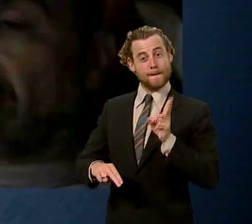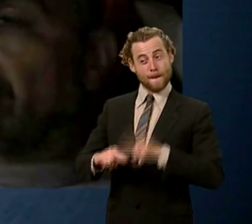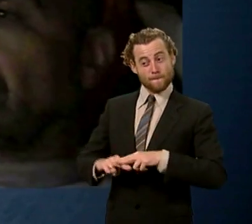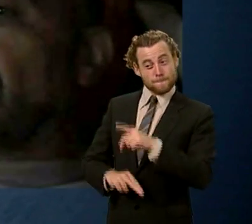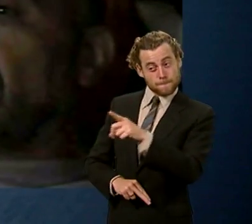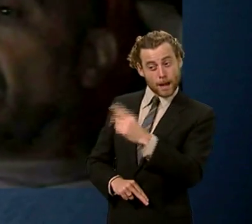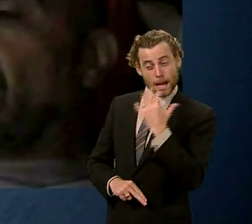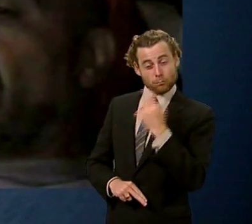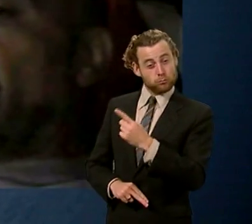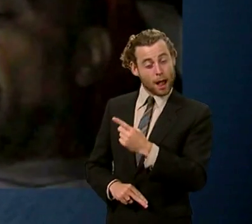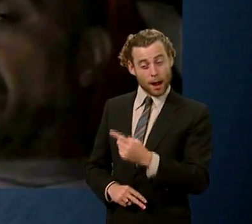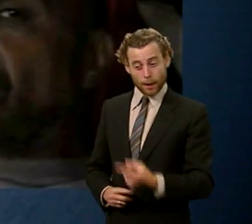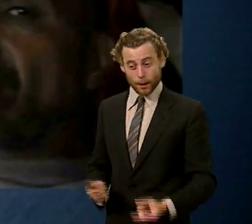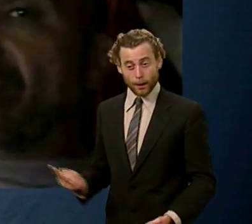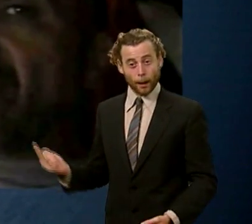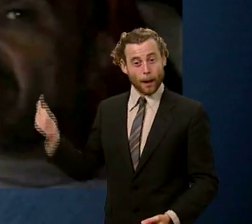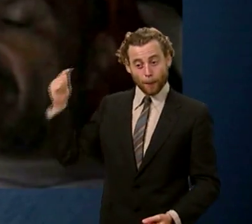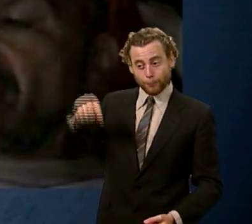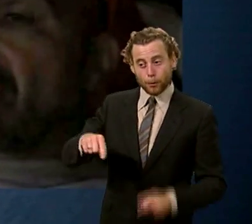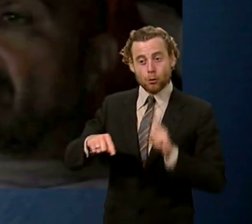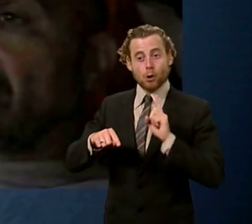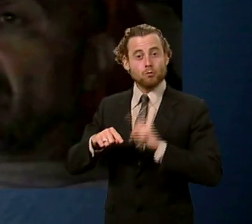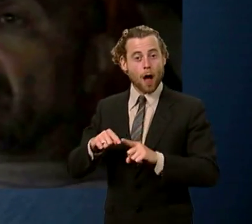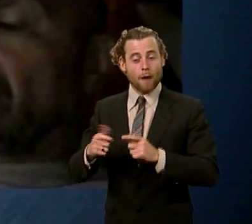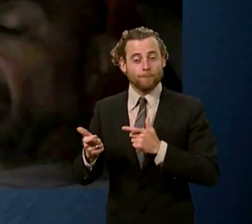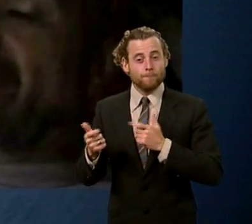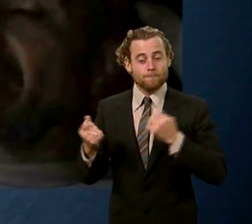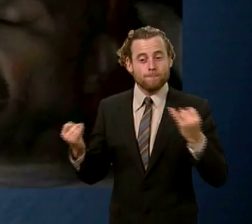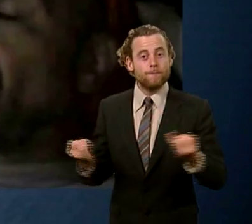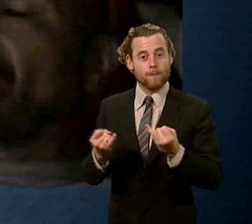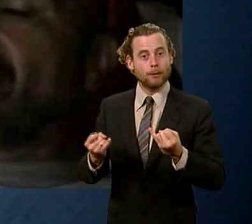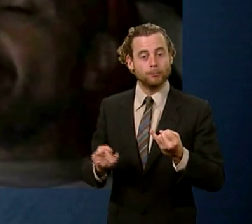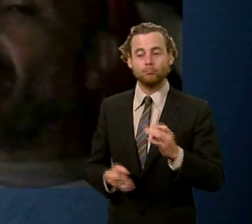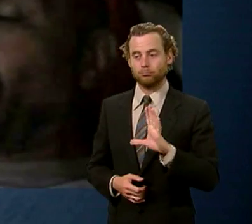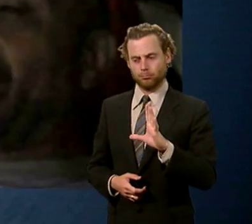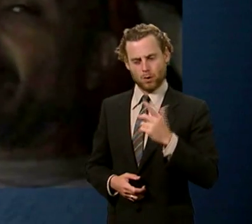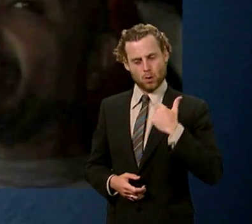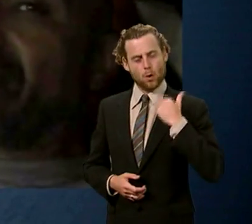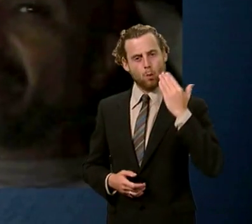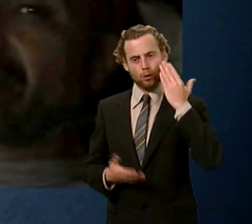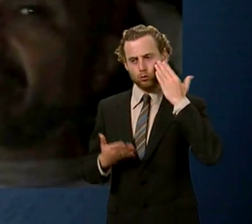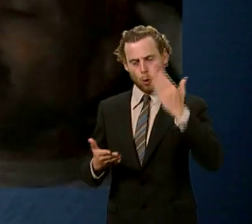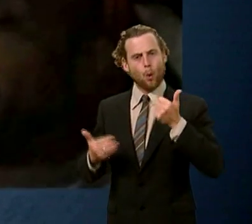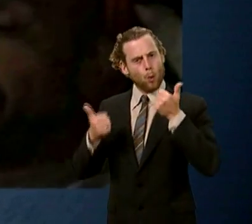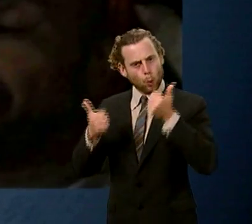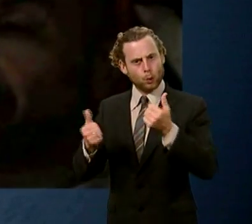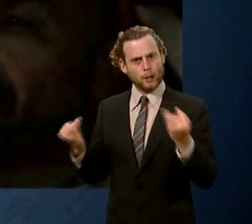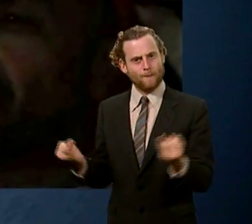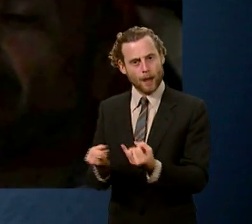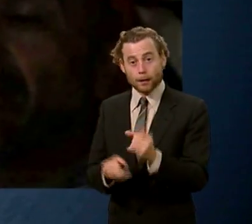dare and try to fight us, we're going to give them a real good fight.